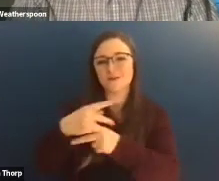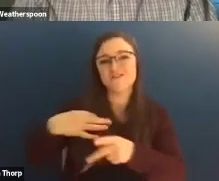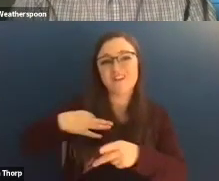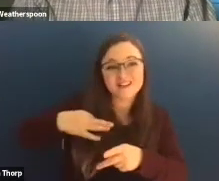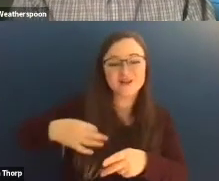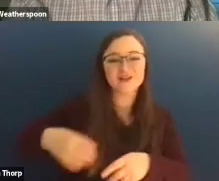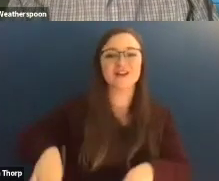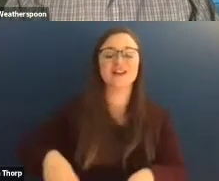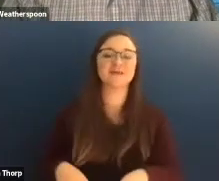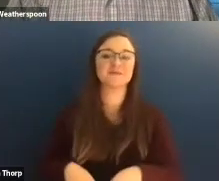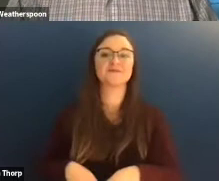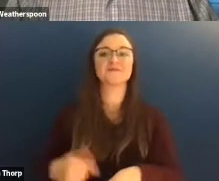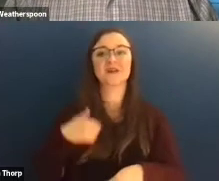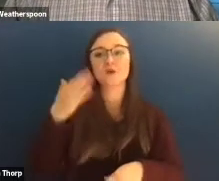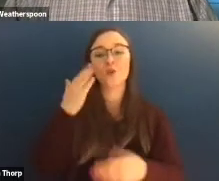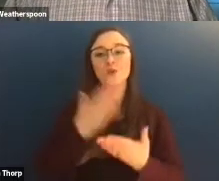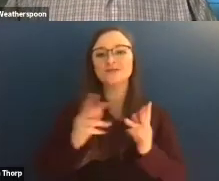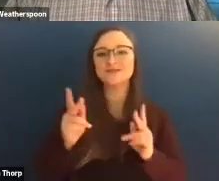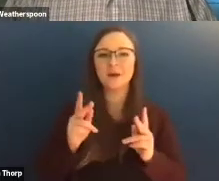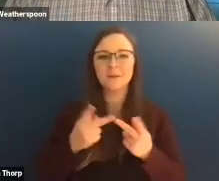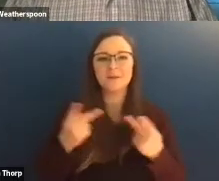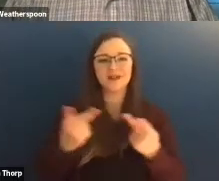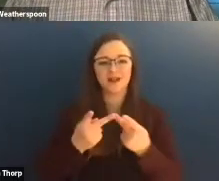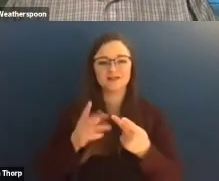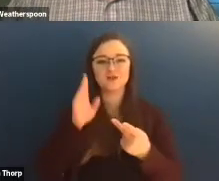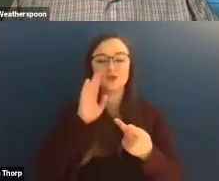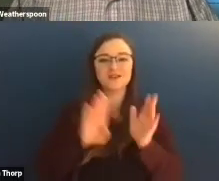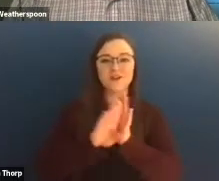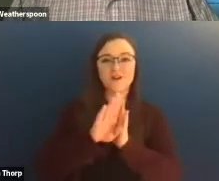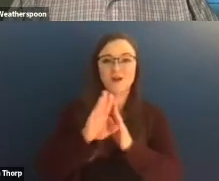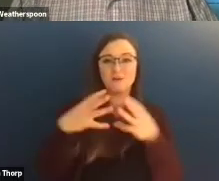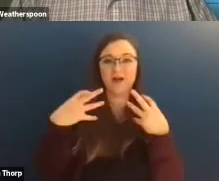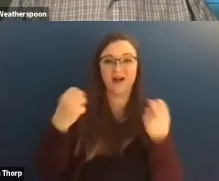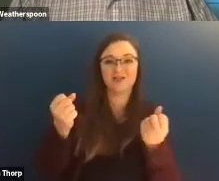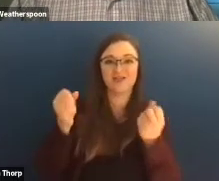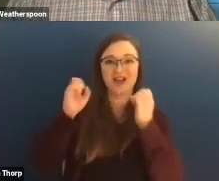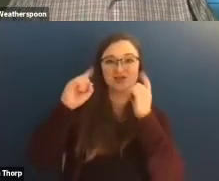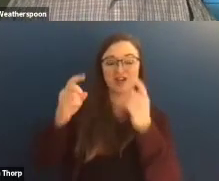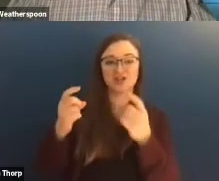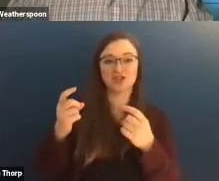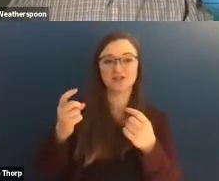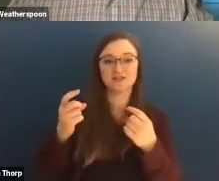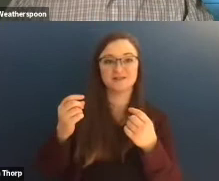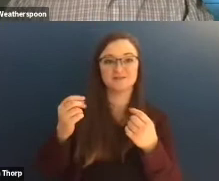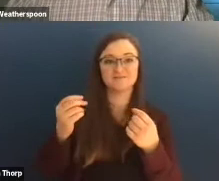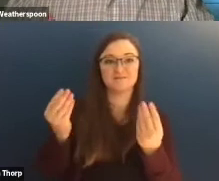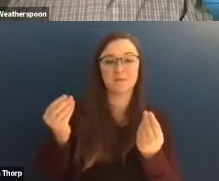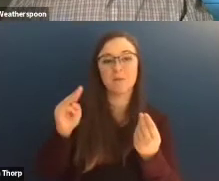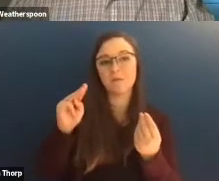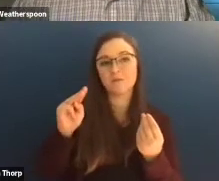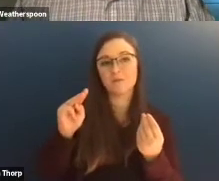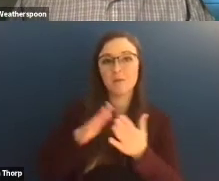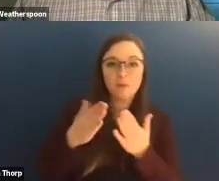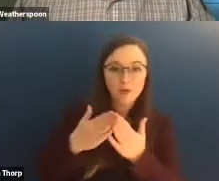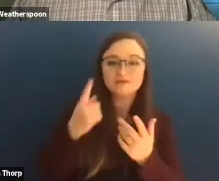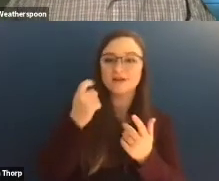I know some places are developing health education materials to because we can't see people in